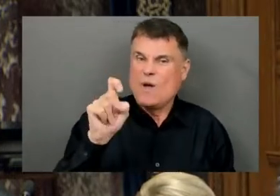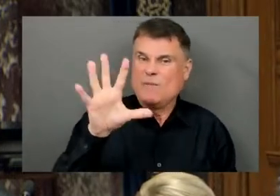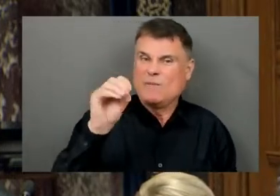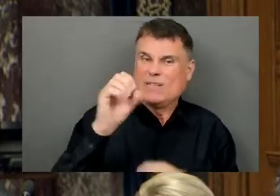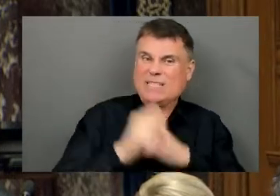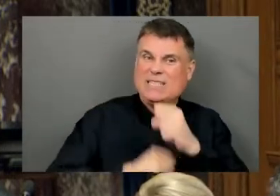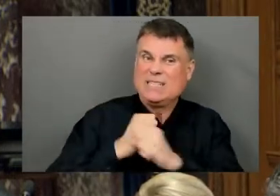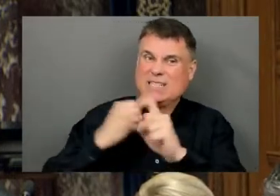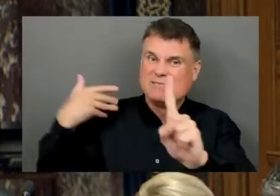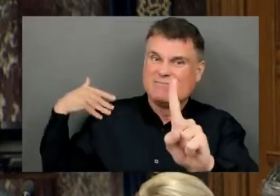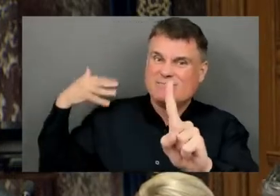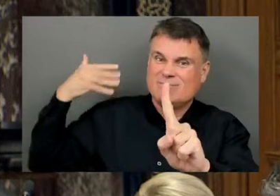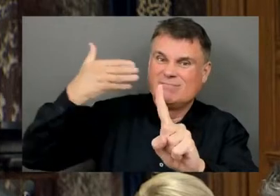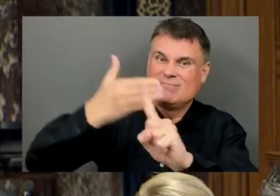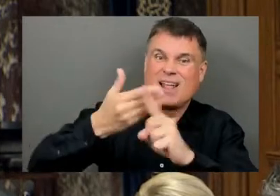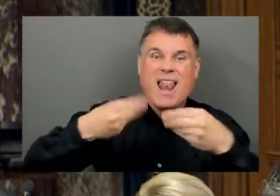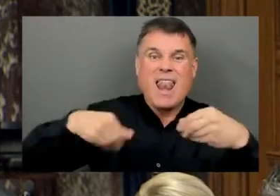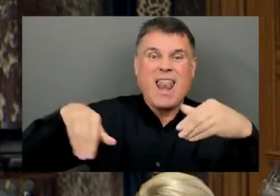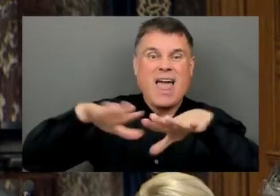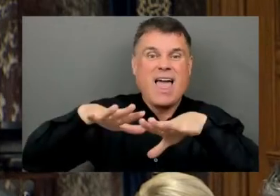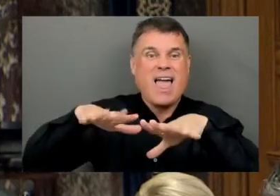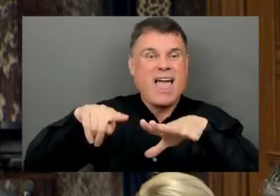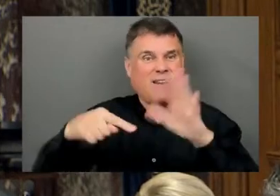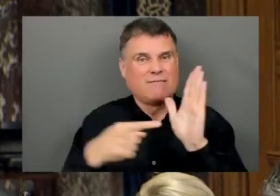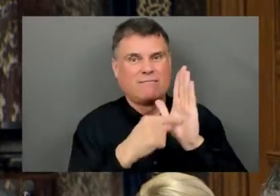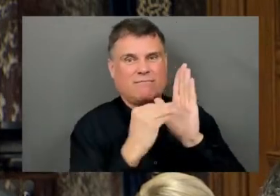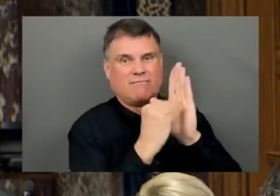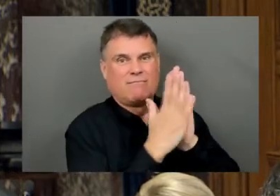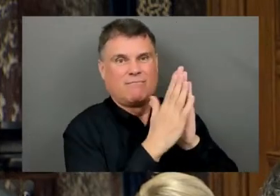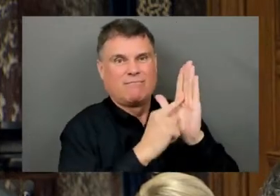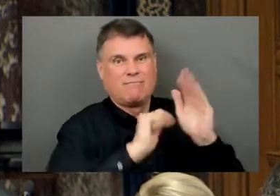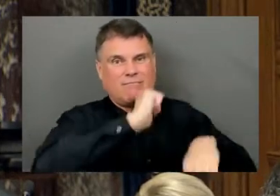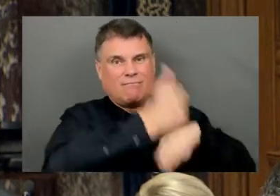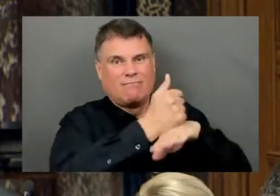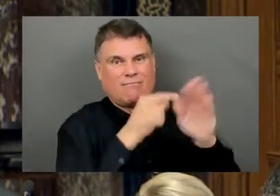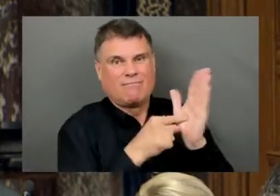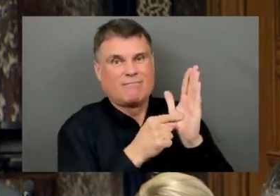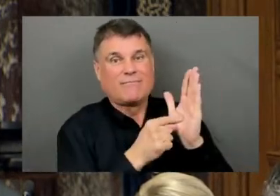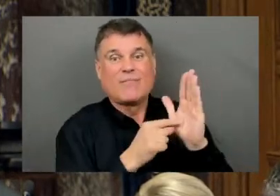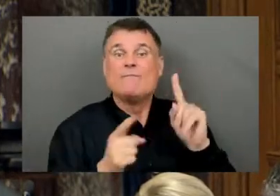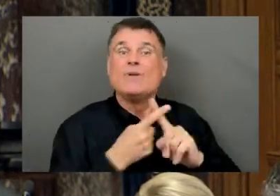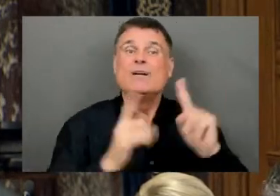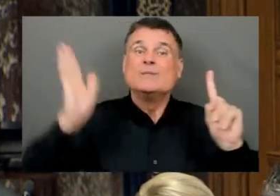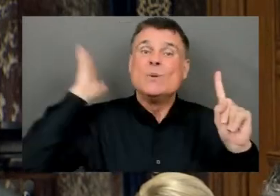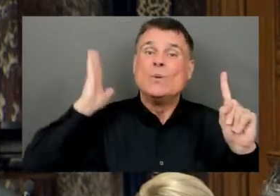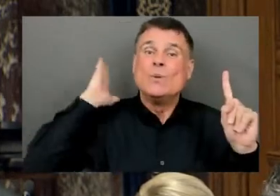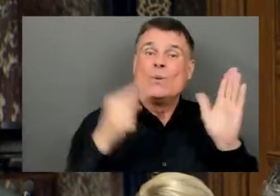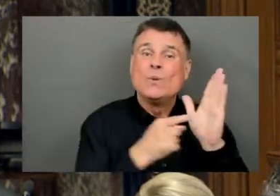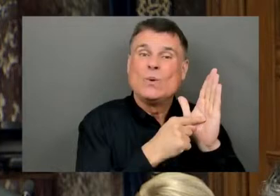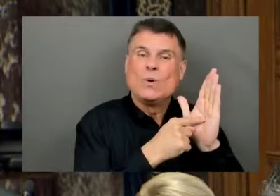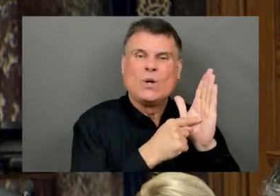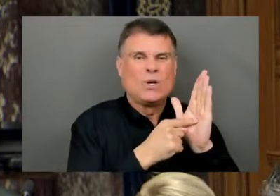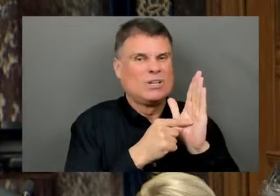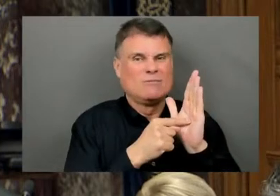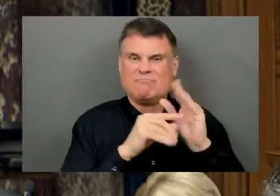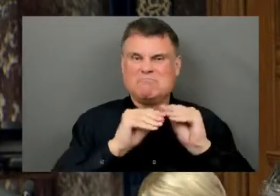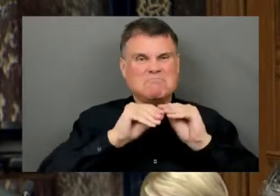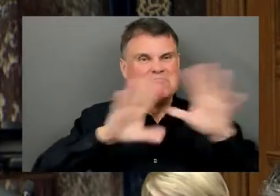It explicitly restricted First Nation individuals from the ability to acquire